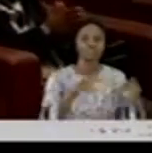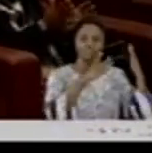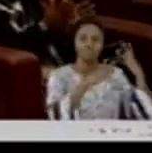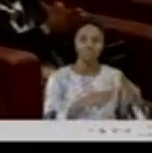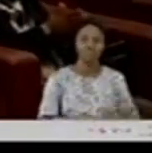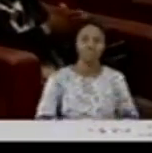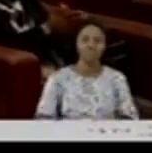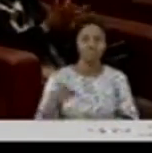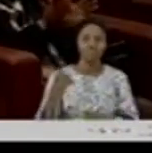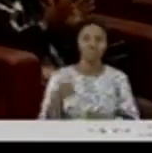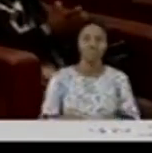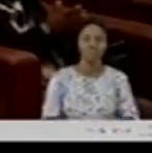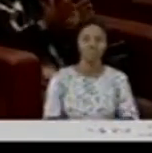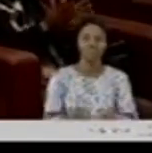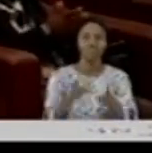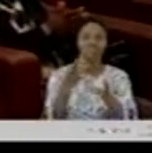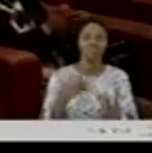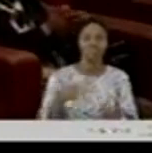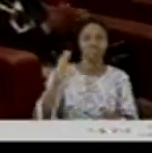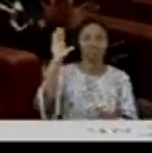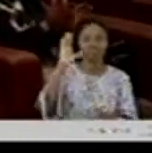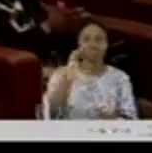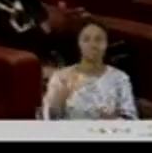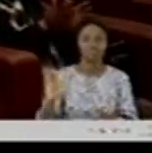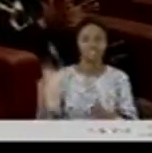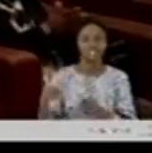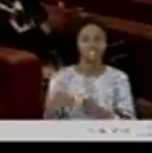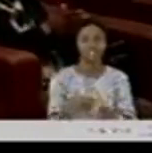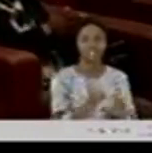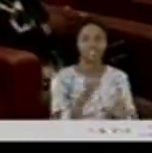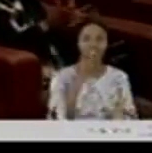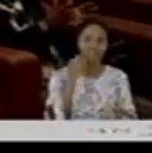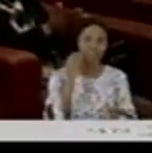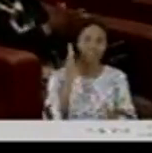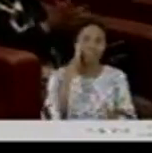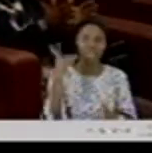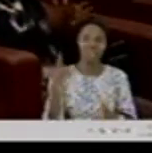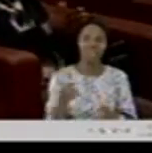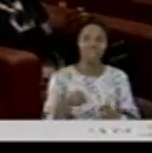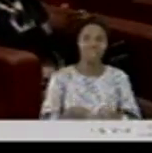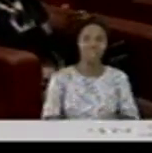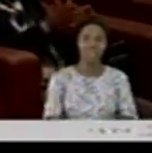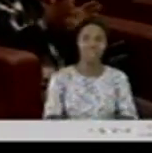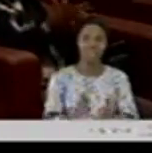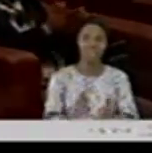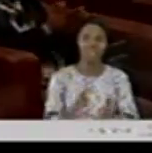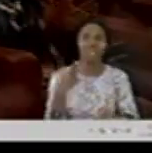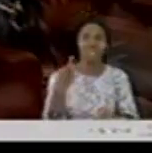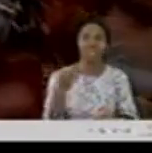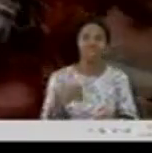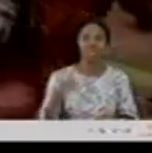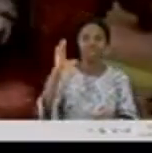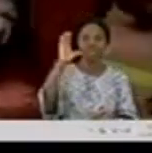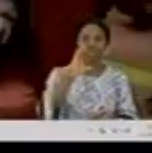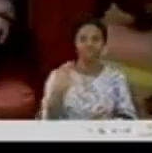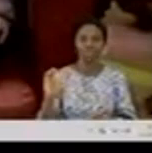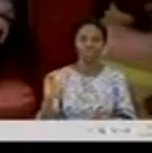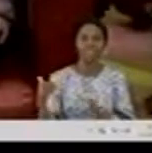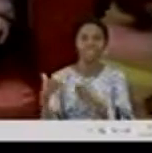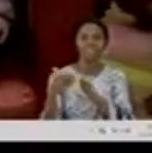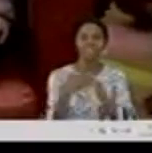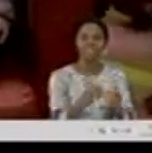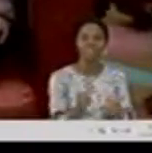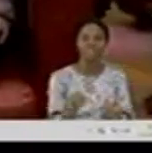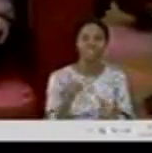way of the cross leads home. The way of the